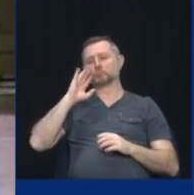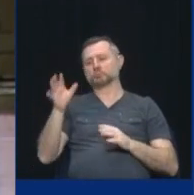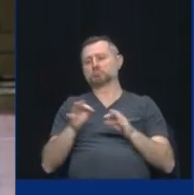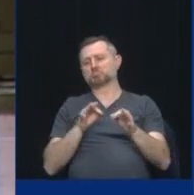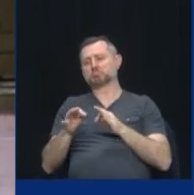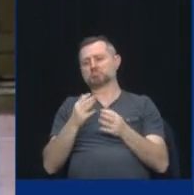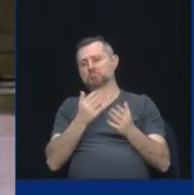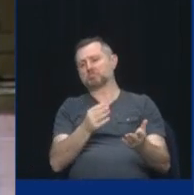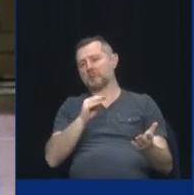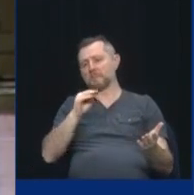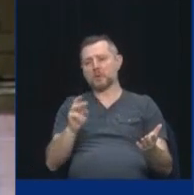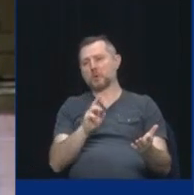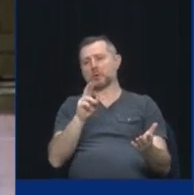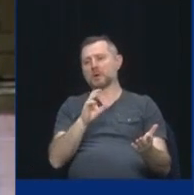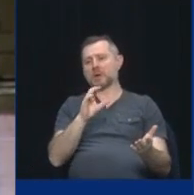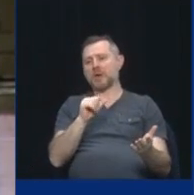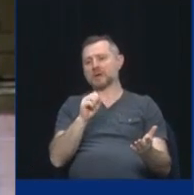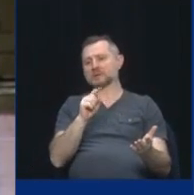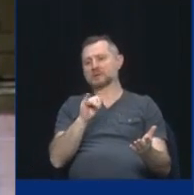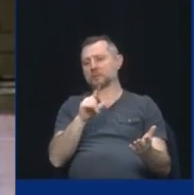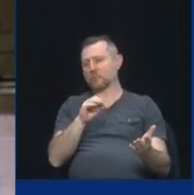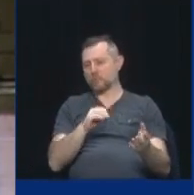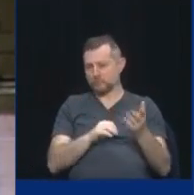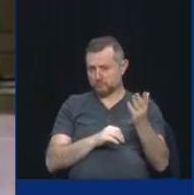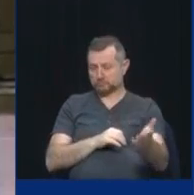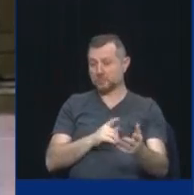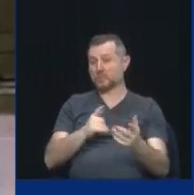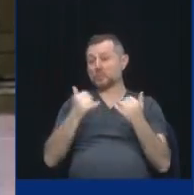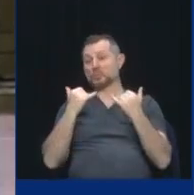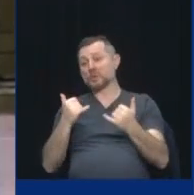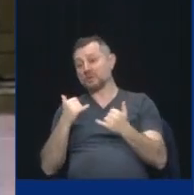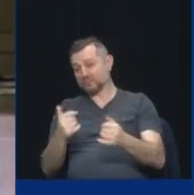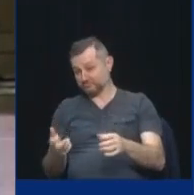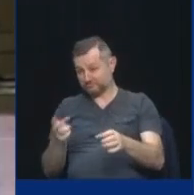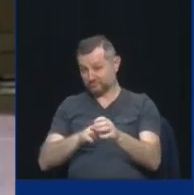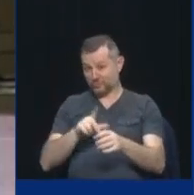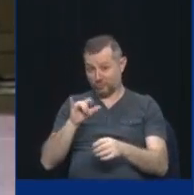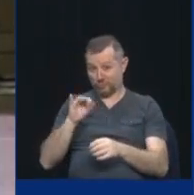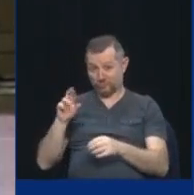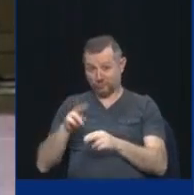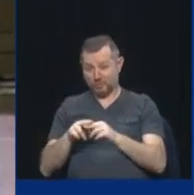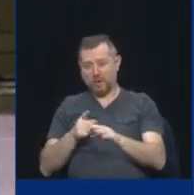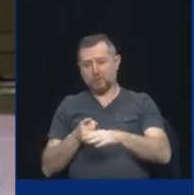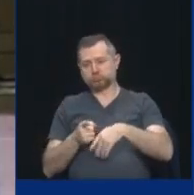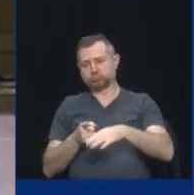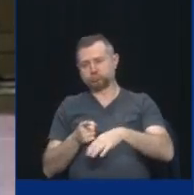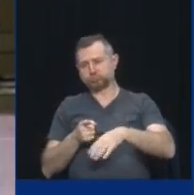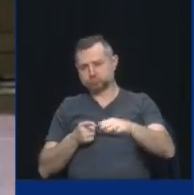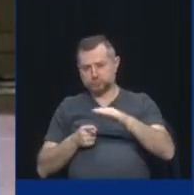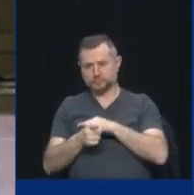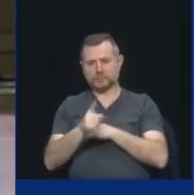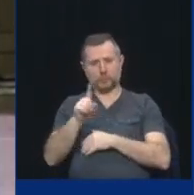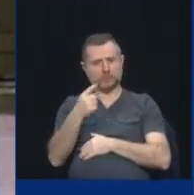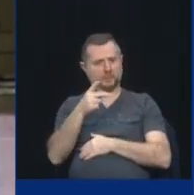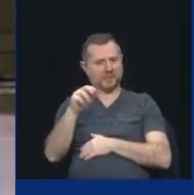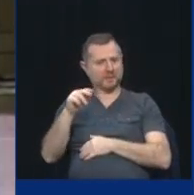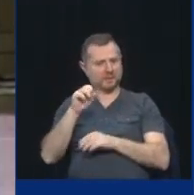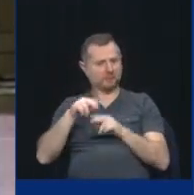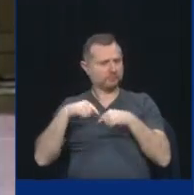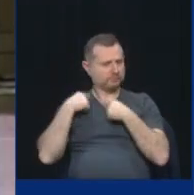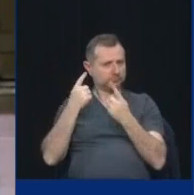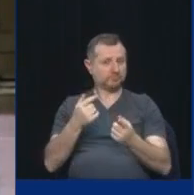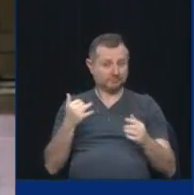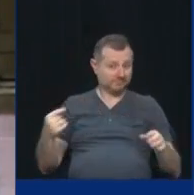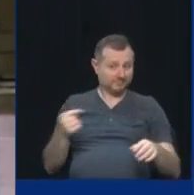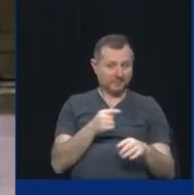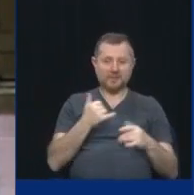if you're on the Long Island Railroad now, you can only go to Penn. This says you can go to Penn or you can go to Grand Central. Reduces the number of trains to